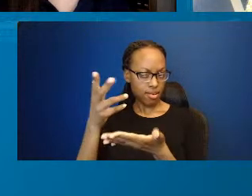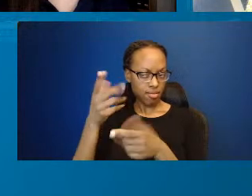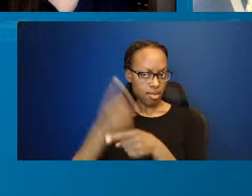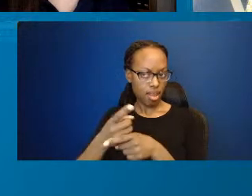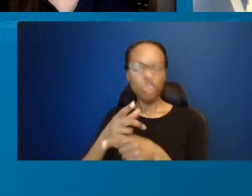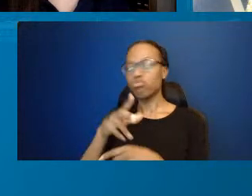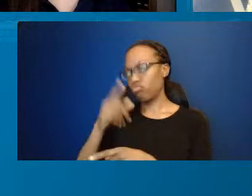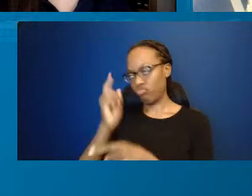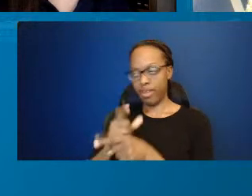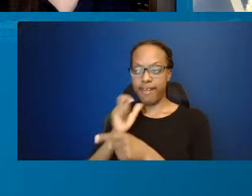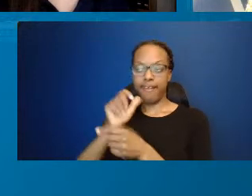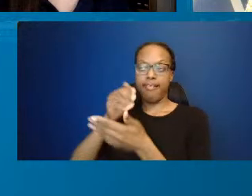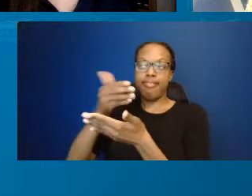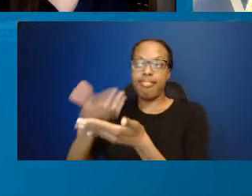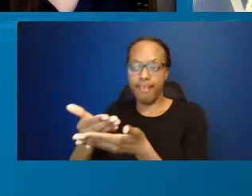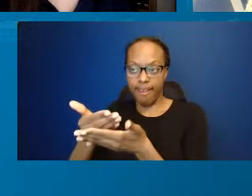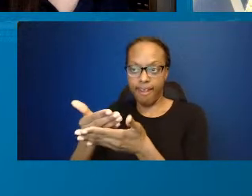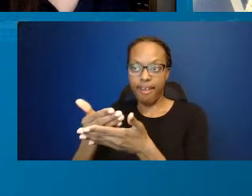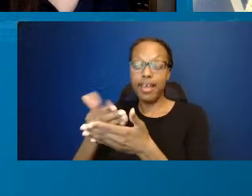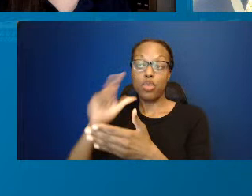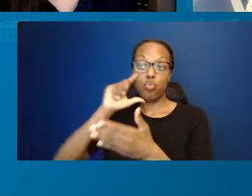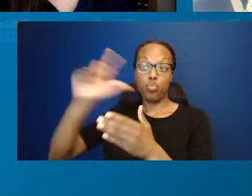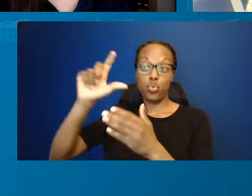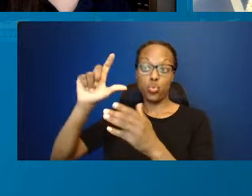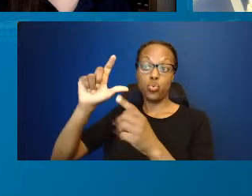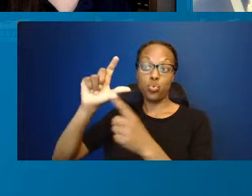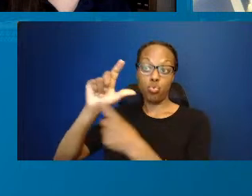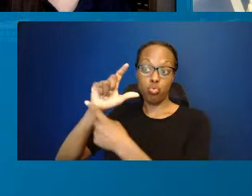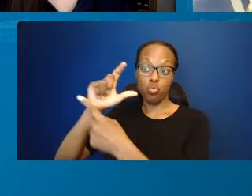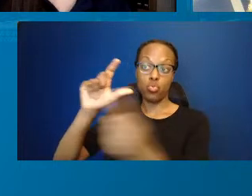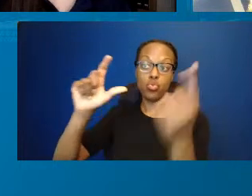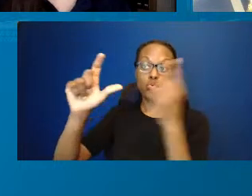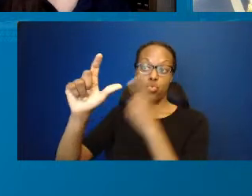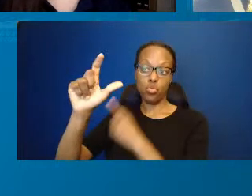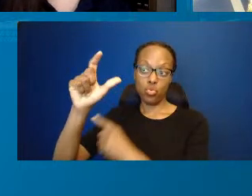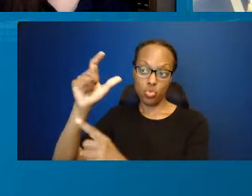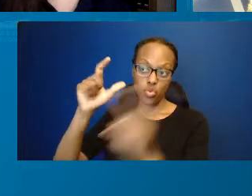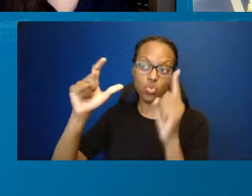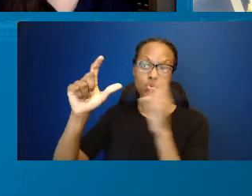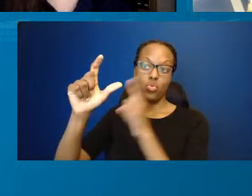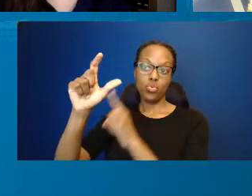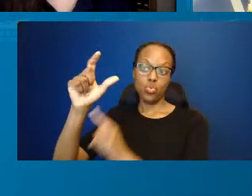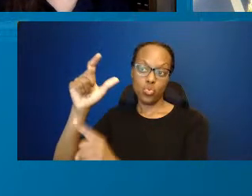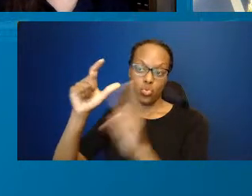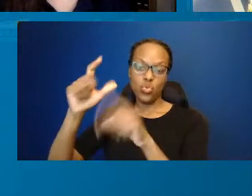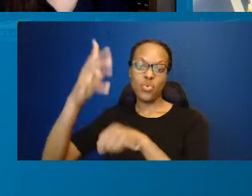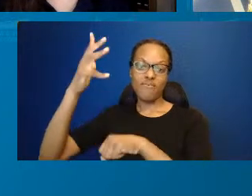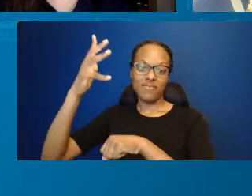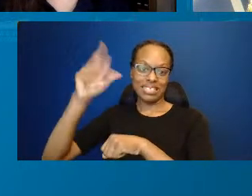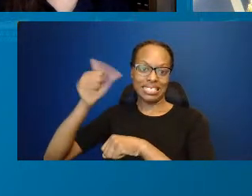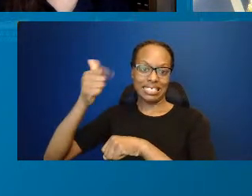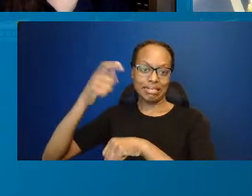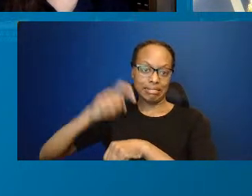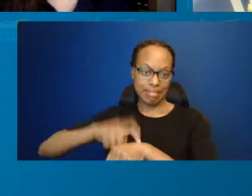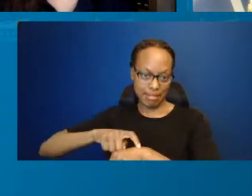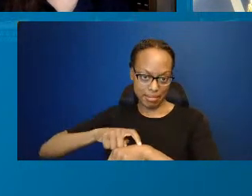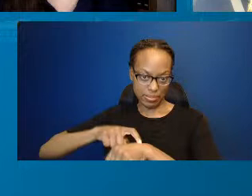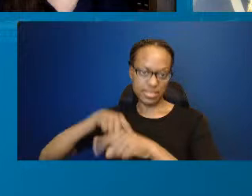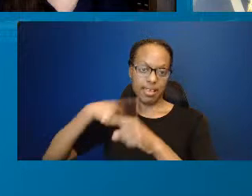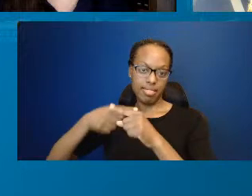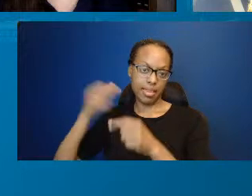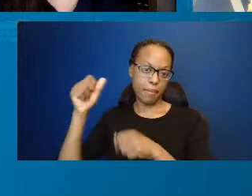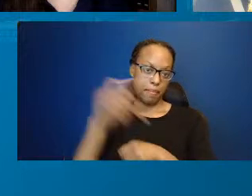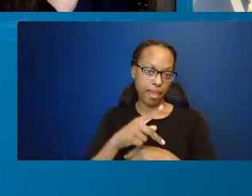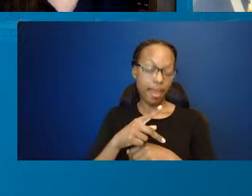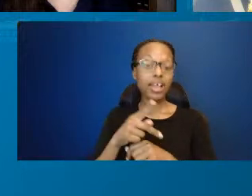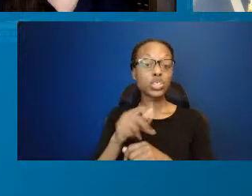the moon and orbited it 10 times and came back. All the Apollo missions were sort of leading up to landing on the